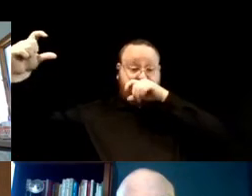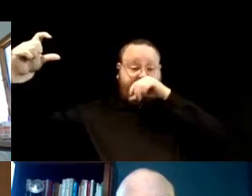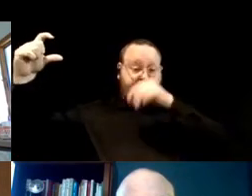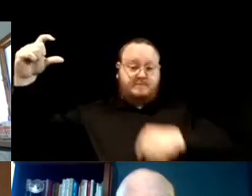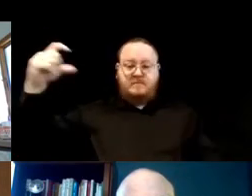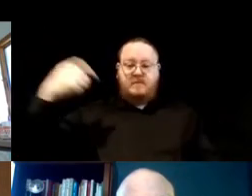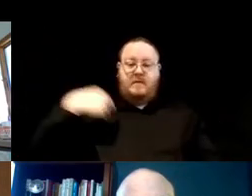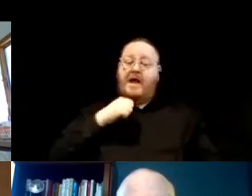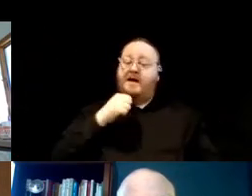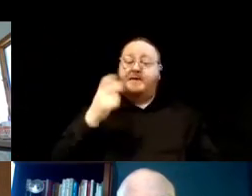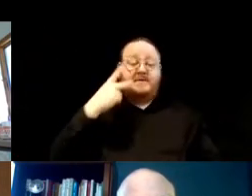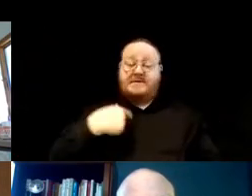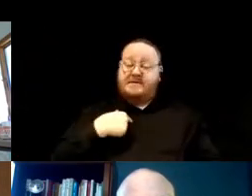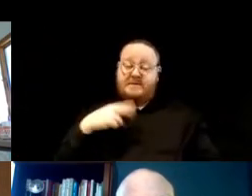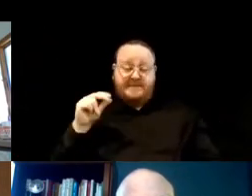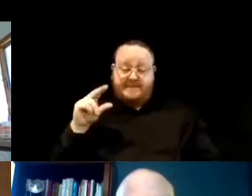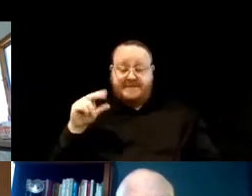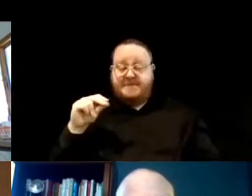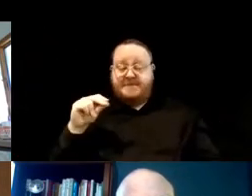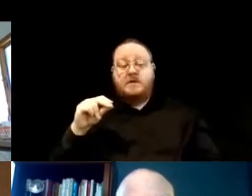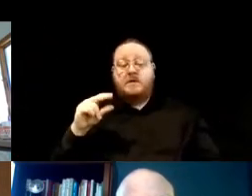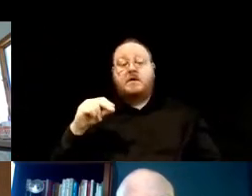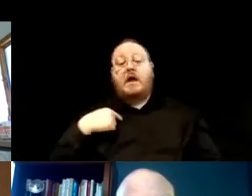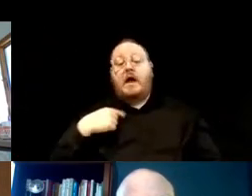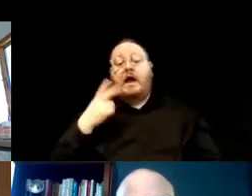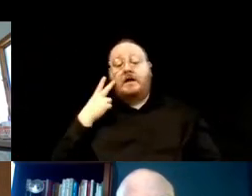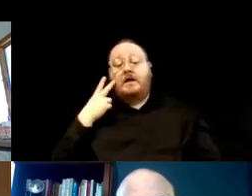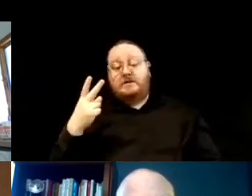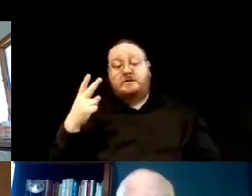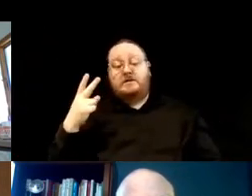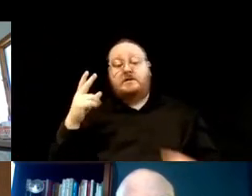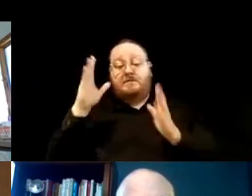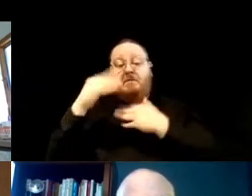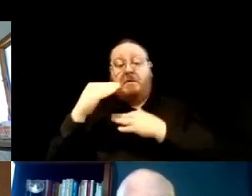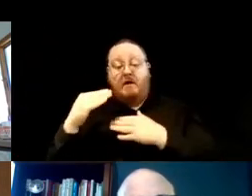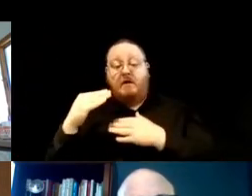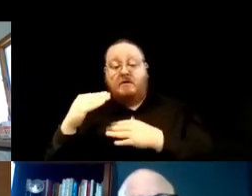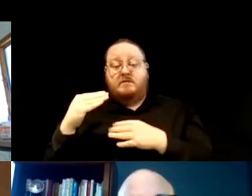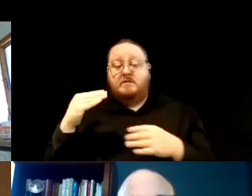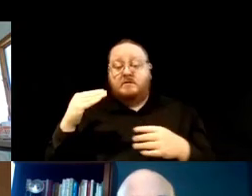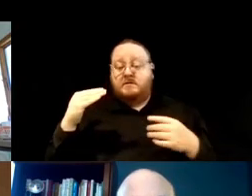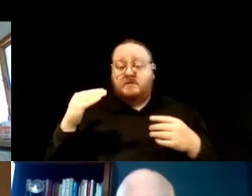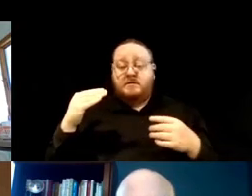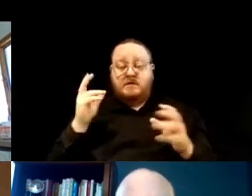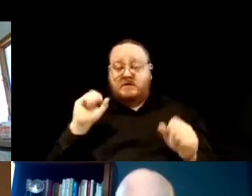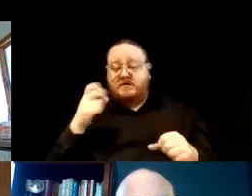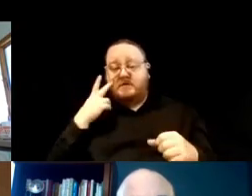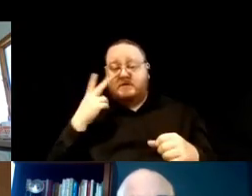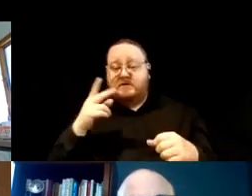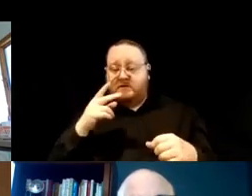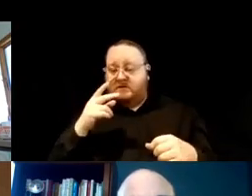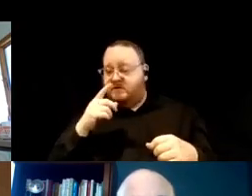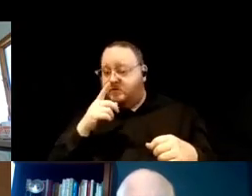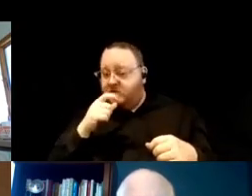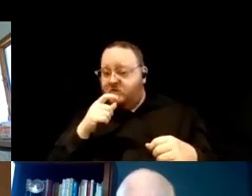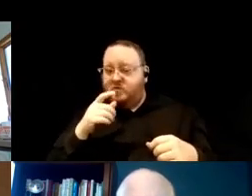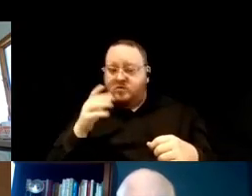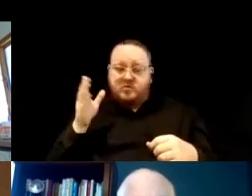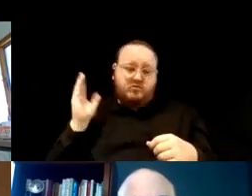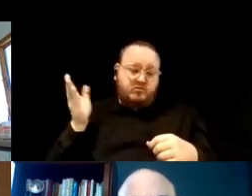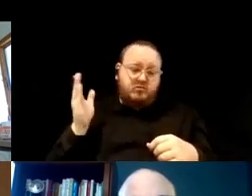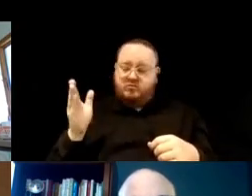So what I'll see is I'll see that box, but I saw Susan. I saw whoever was maybe the last person to talk,